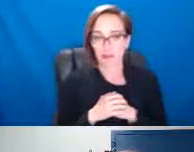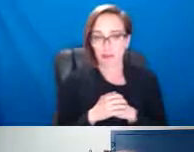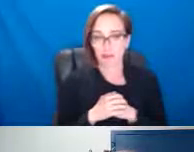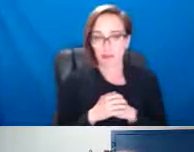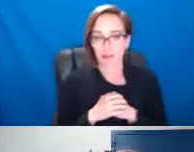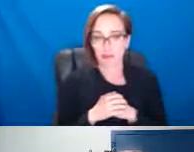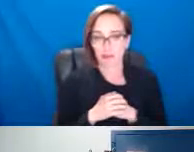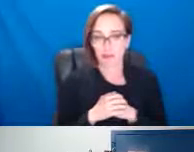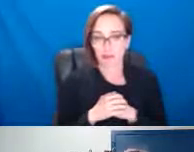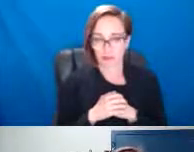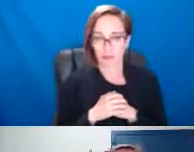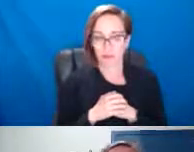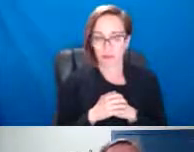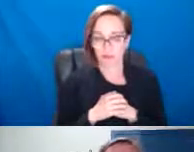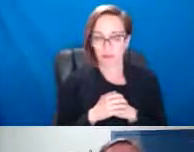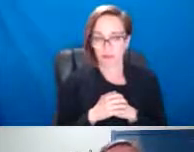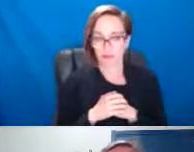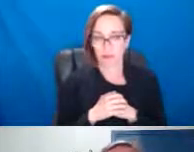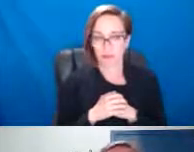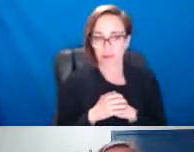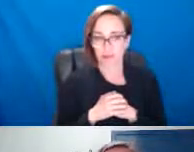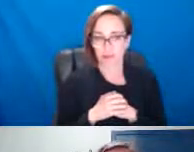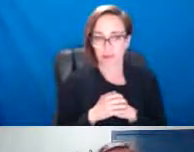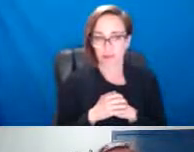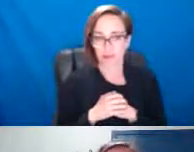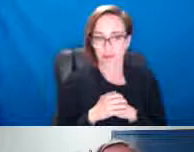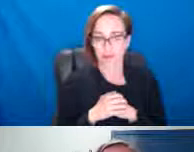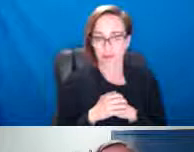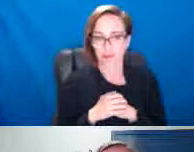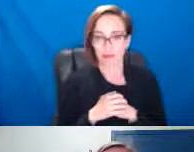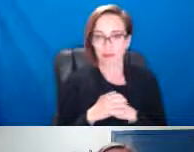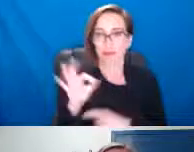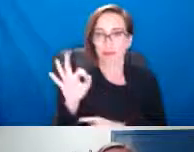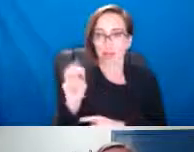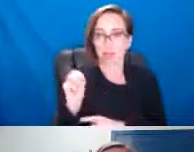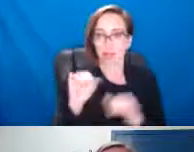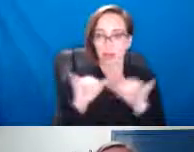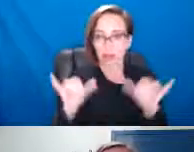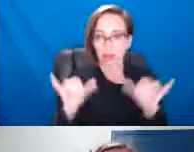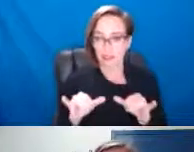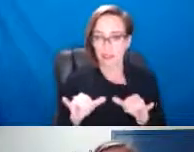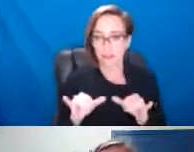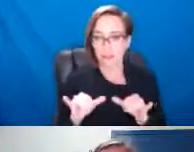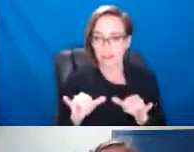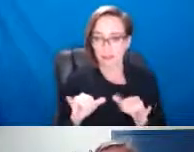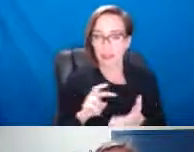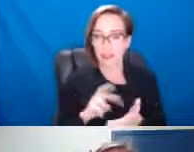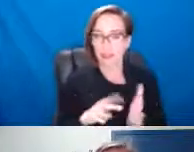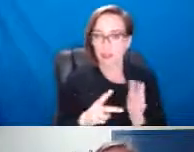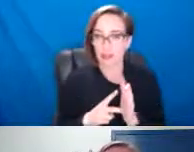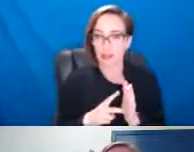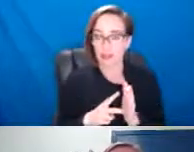right here, the FM system is a system where the speaker has